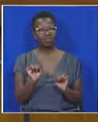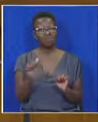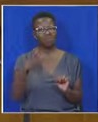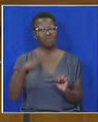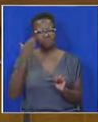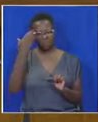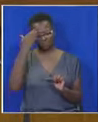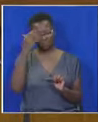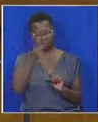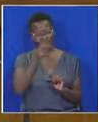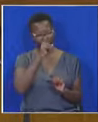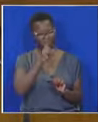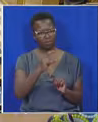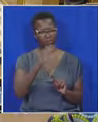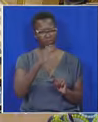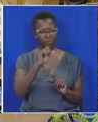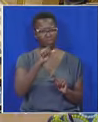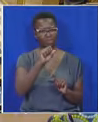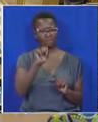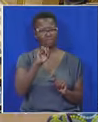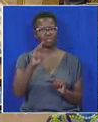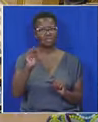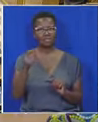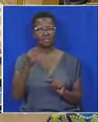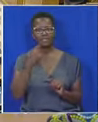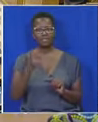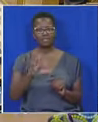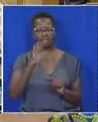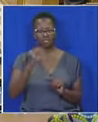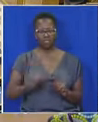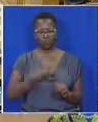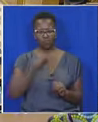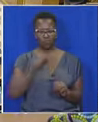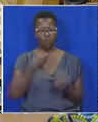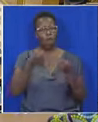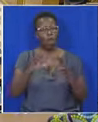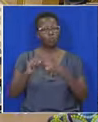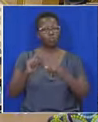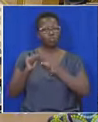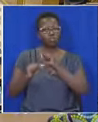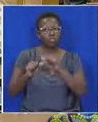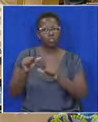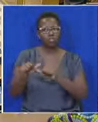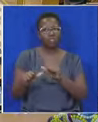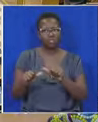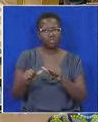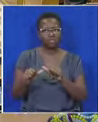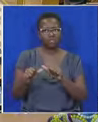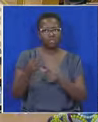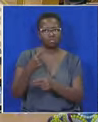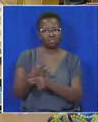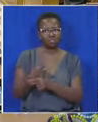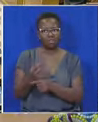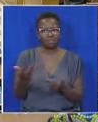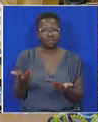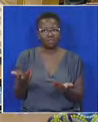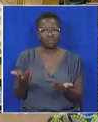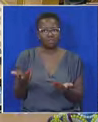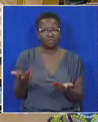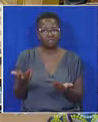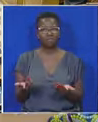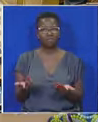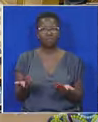is it parliamentary for Honorable Kasim to call the youth of this country lost generation? Let's check that as a point. I think you must rule